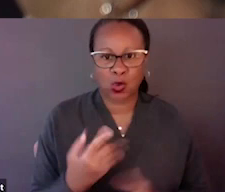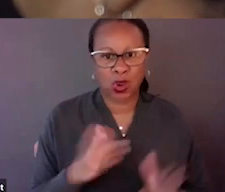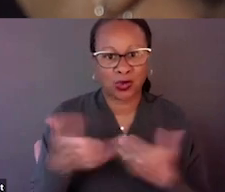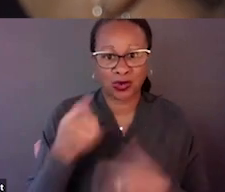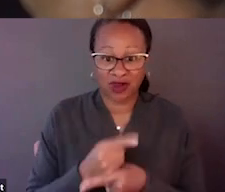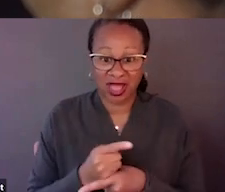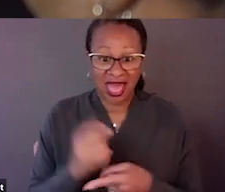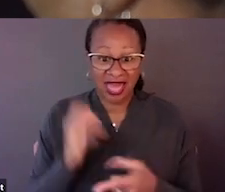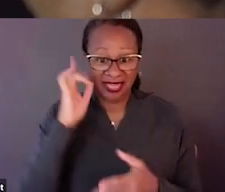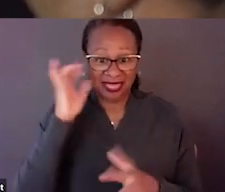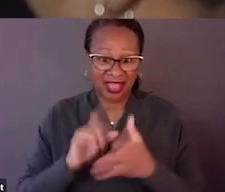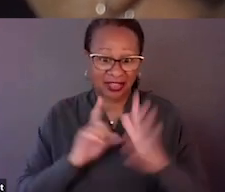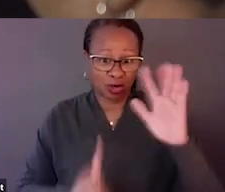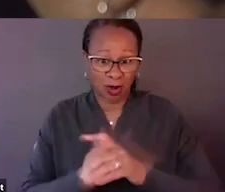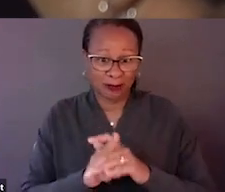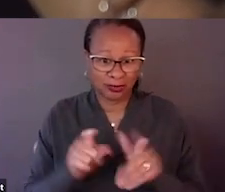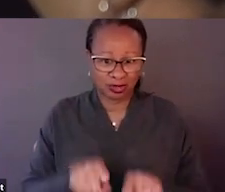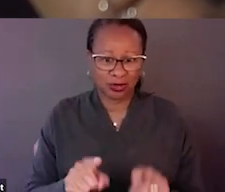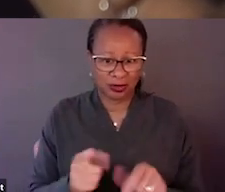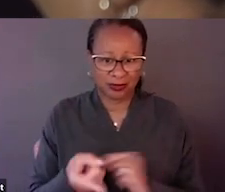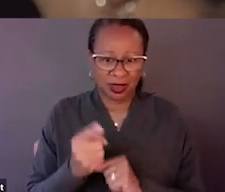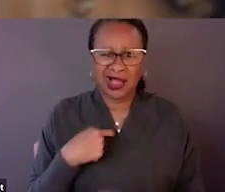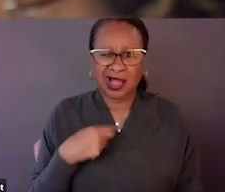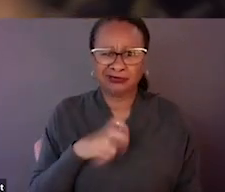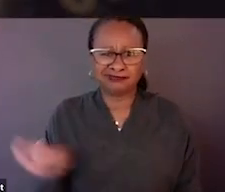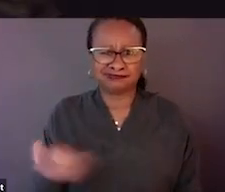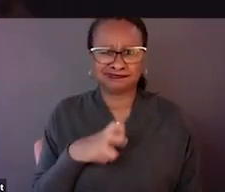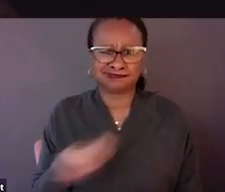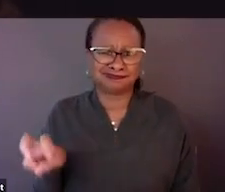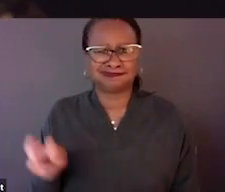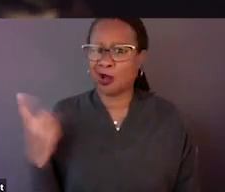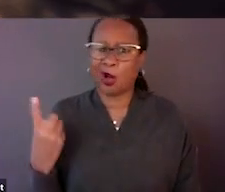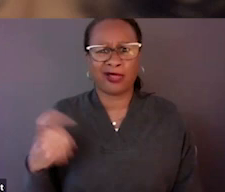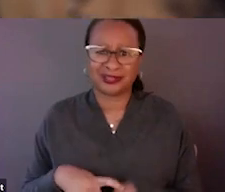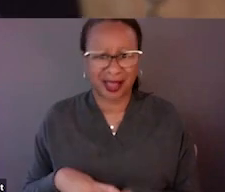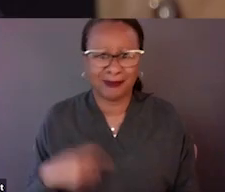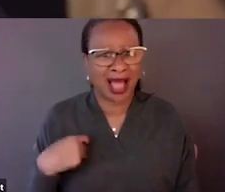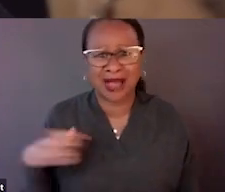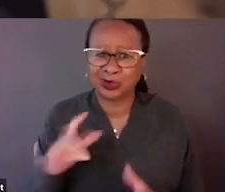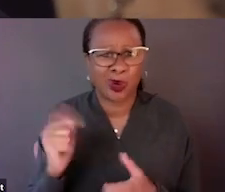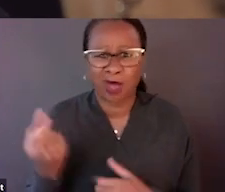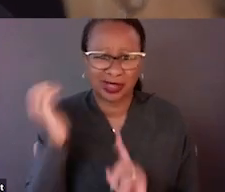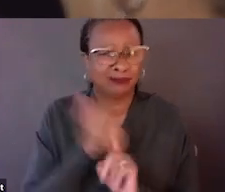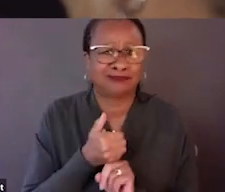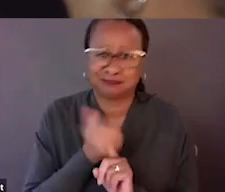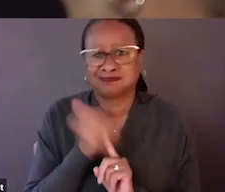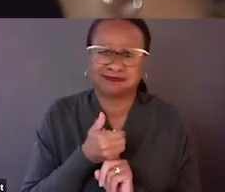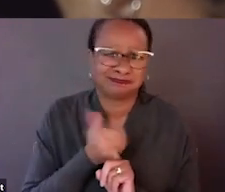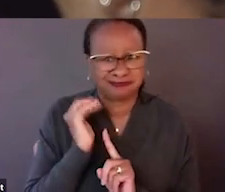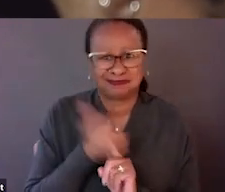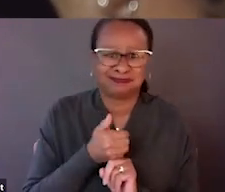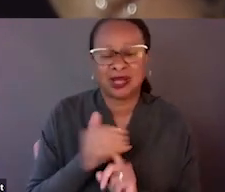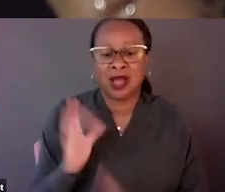that ever cross your mind during that moment? I code switch all the time. I mean, I think, you